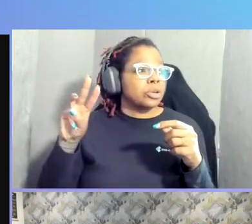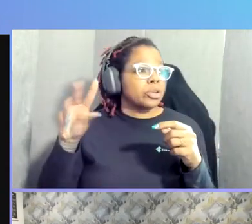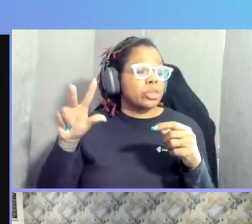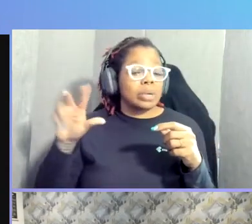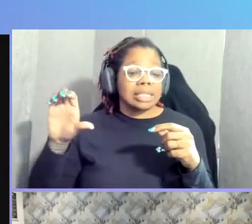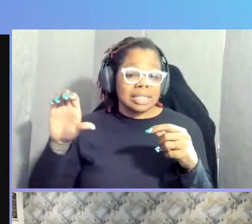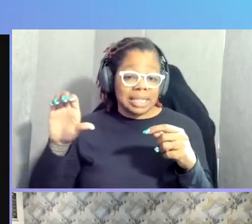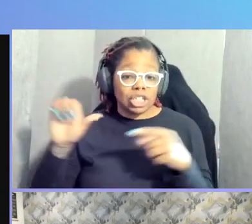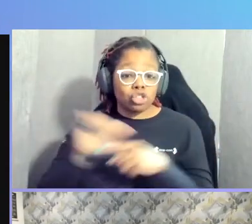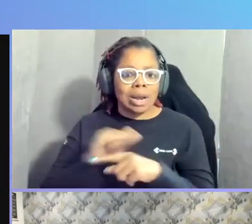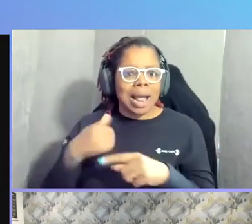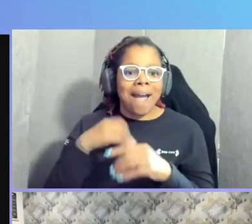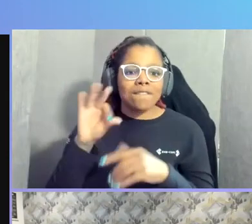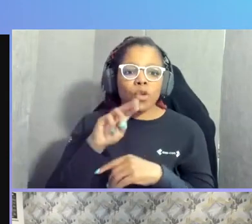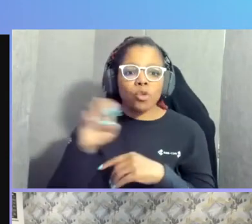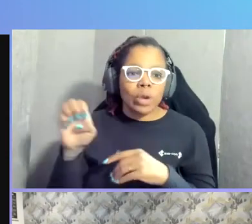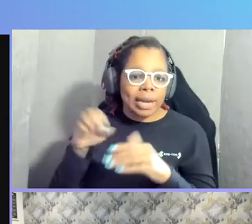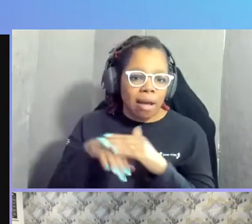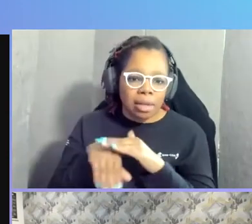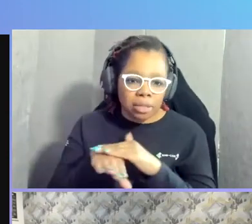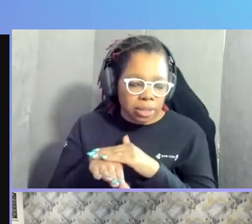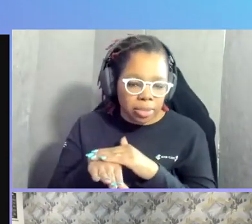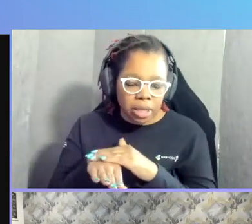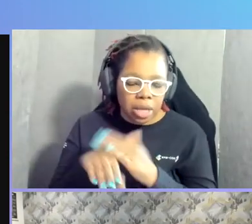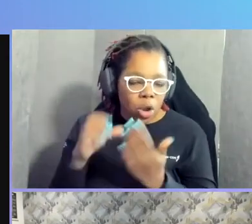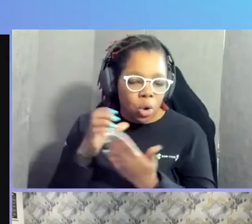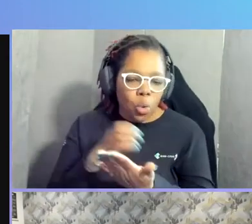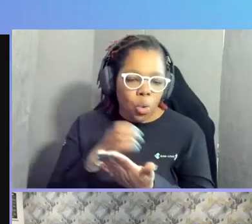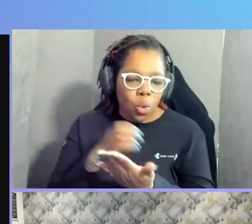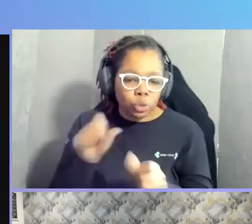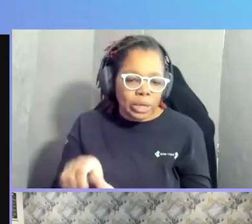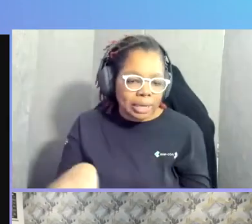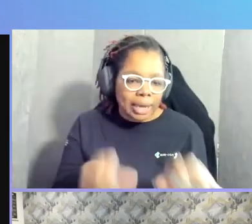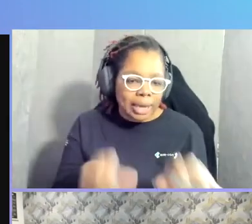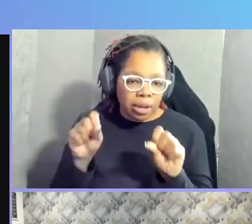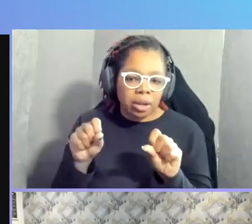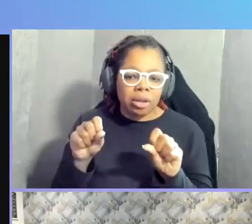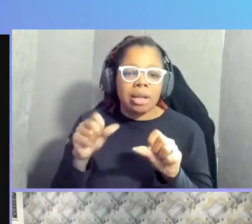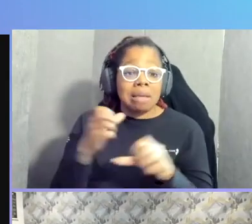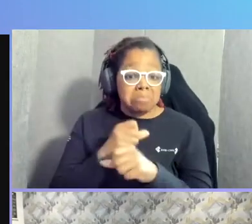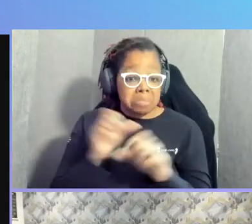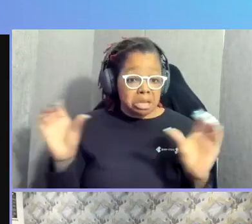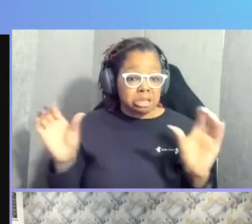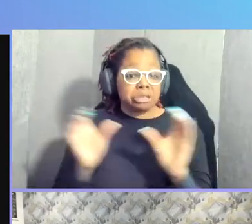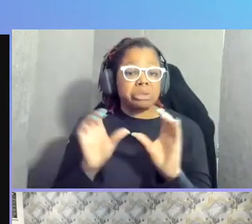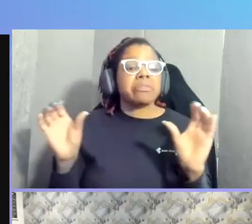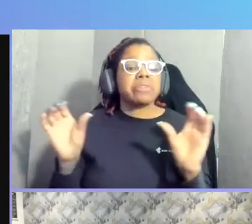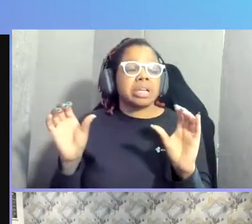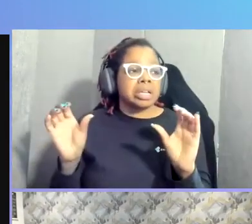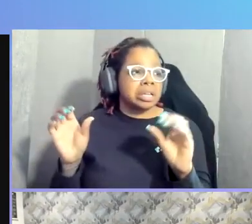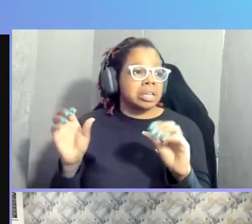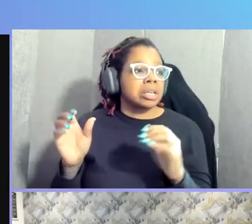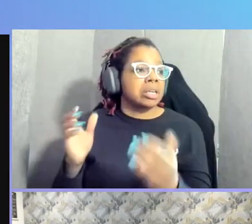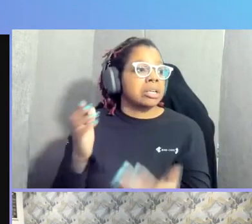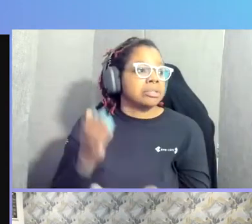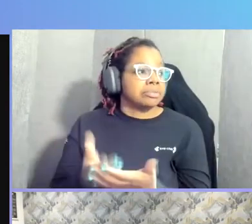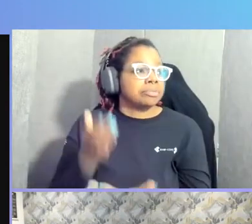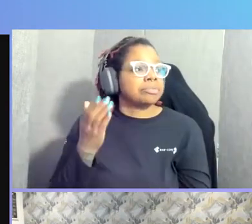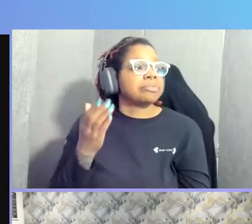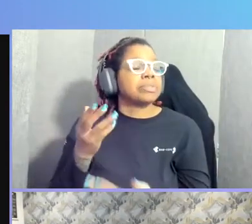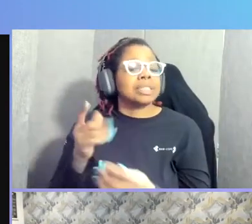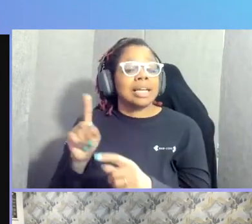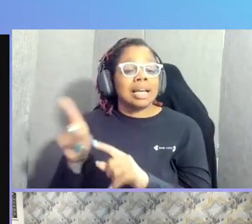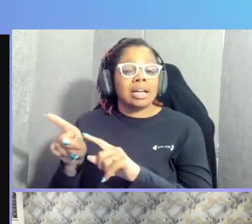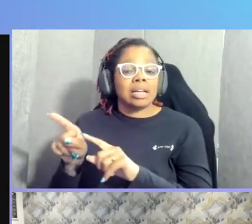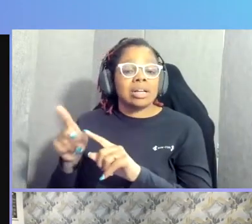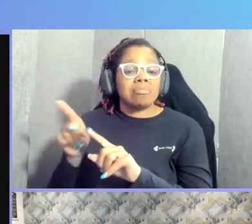free accessibility course that you can take and get a certificate to improve your skills as a designer and think